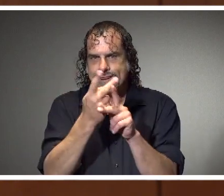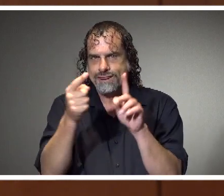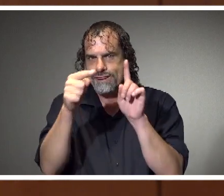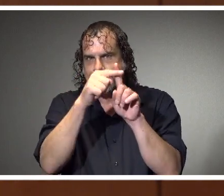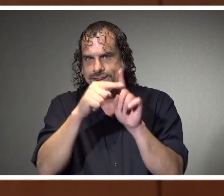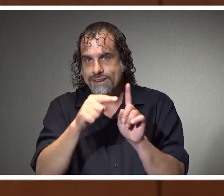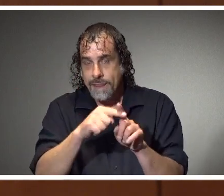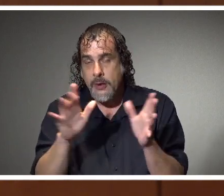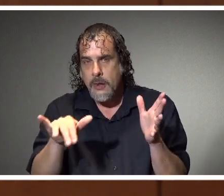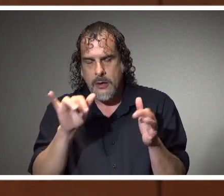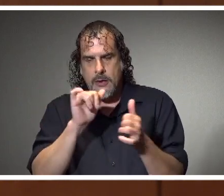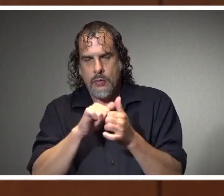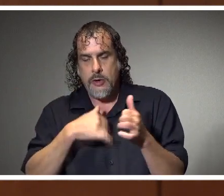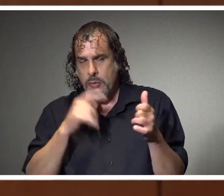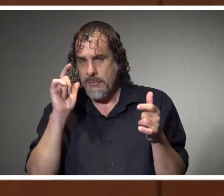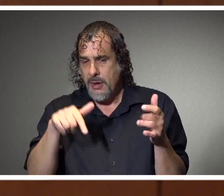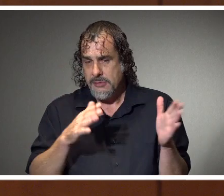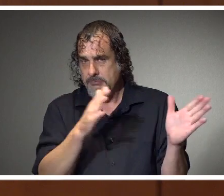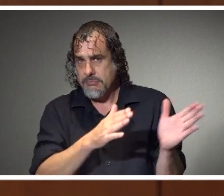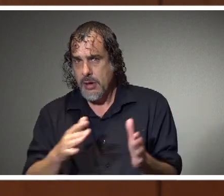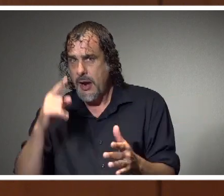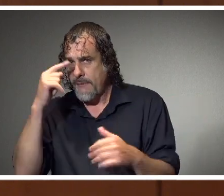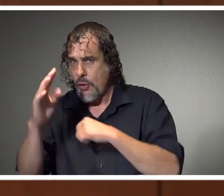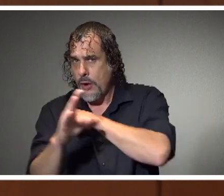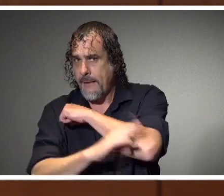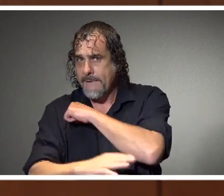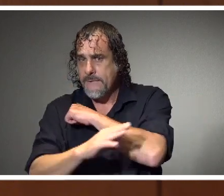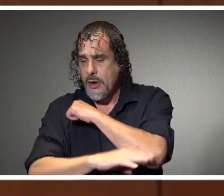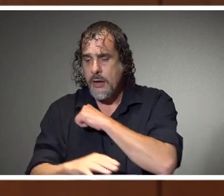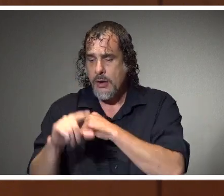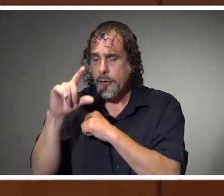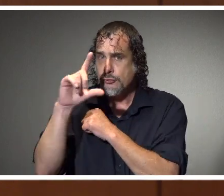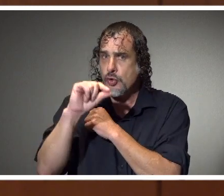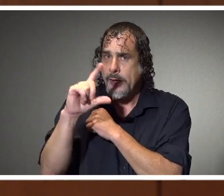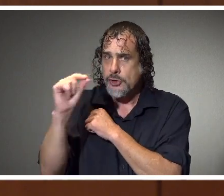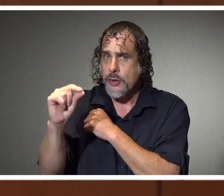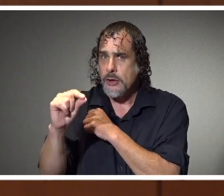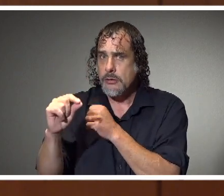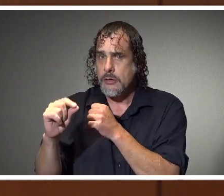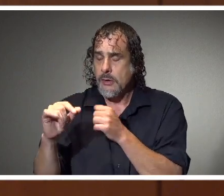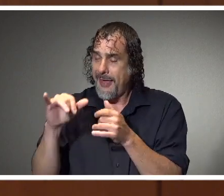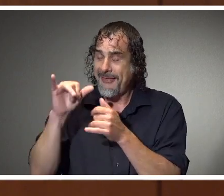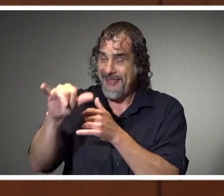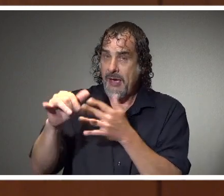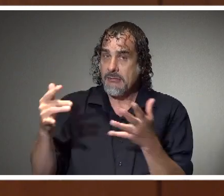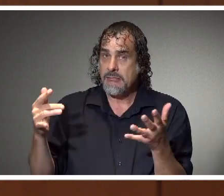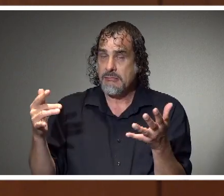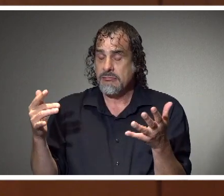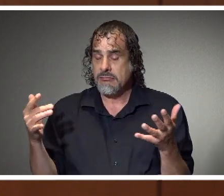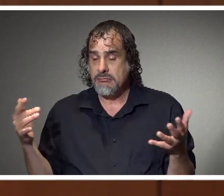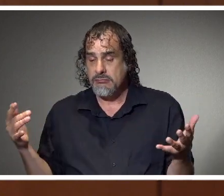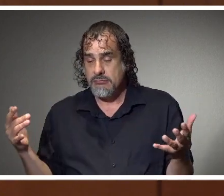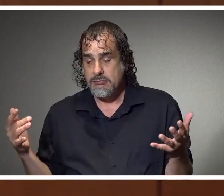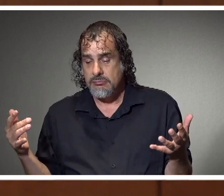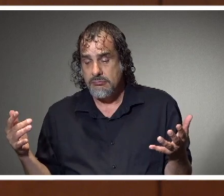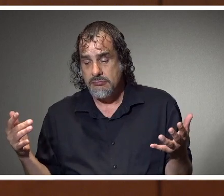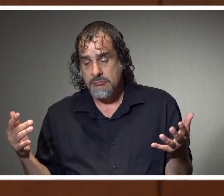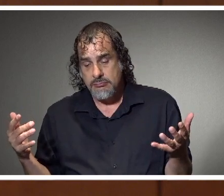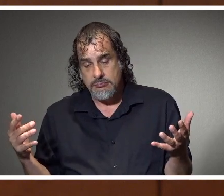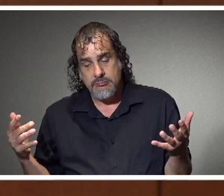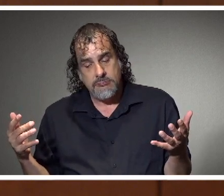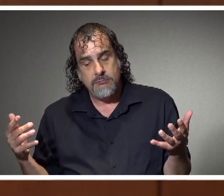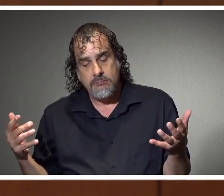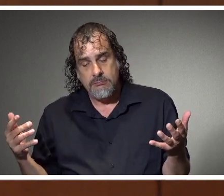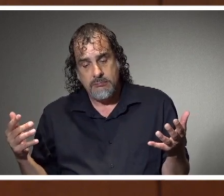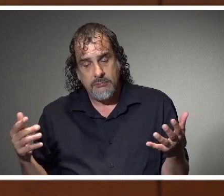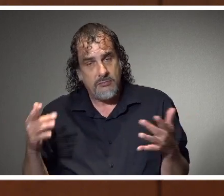to plan for a fall of 2020 in which it is likely that the virus is going to